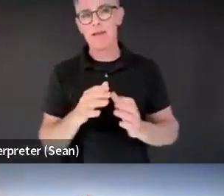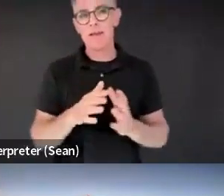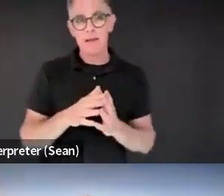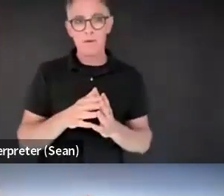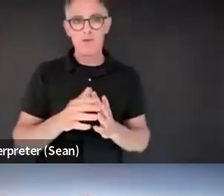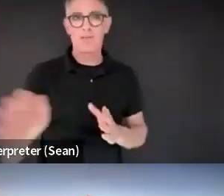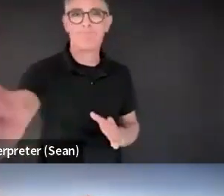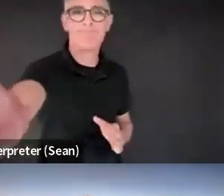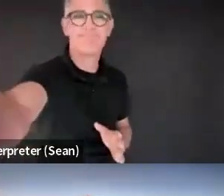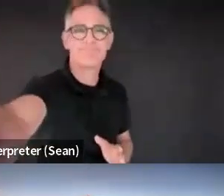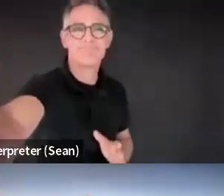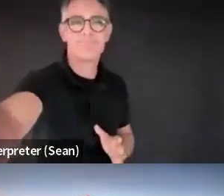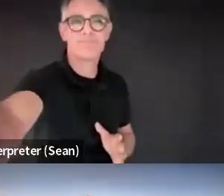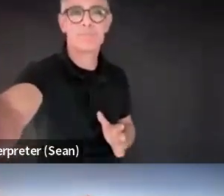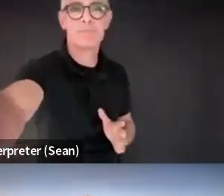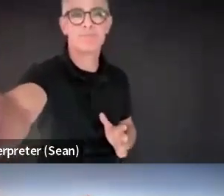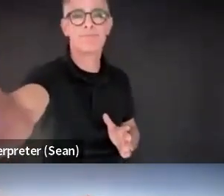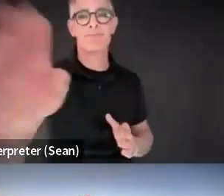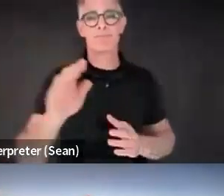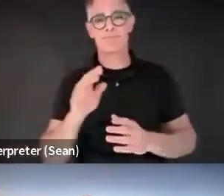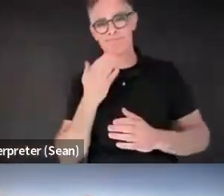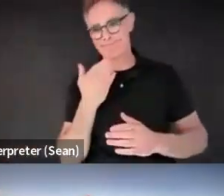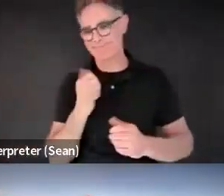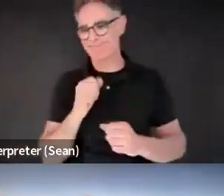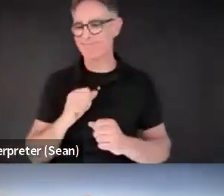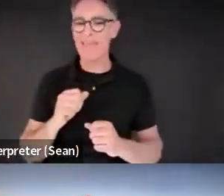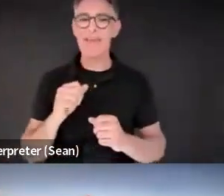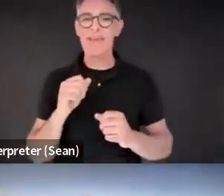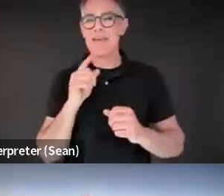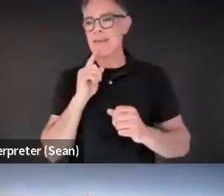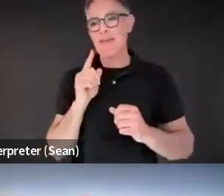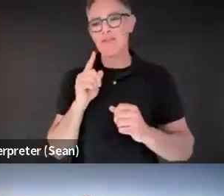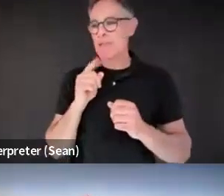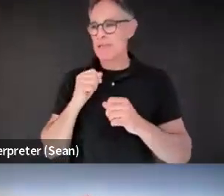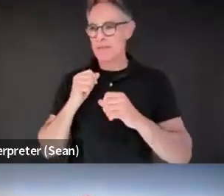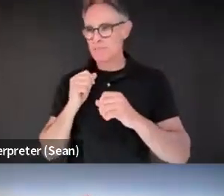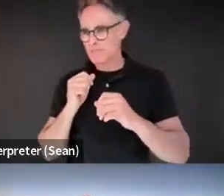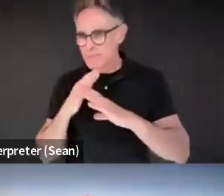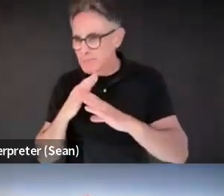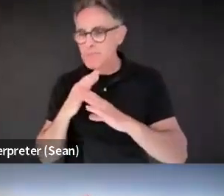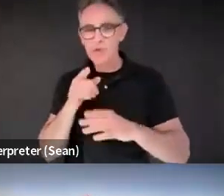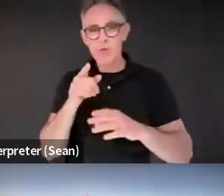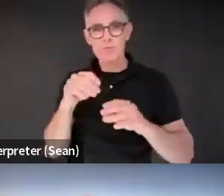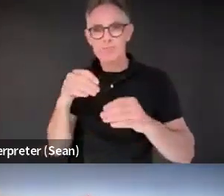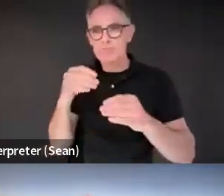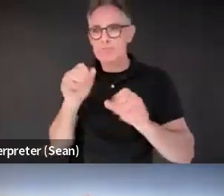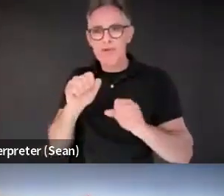it's really it's really driven down the abilities for you all to provide quality services to our clients, I feel like.